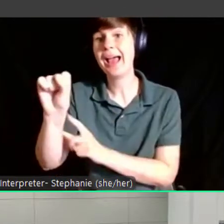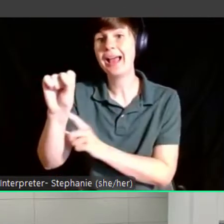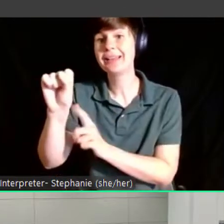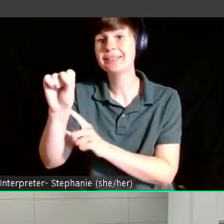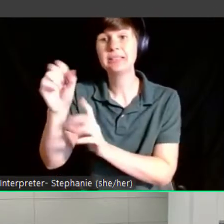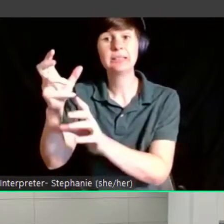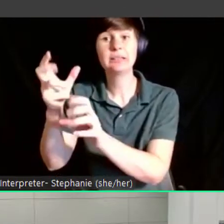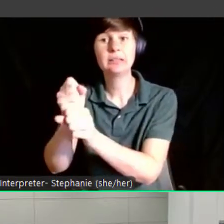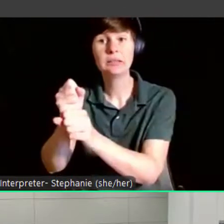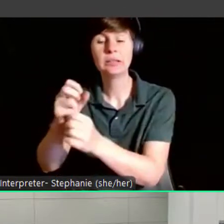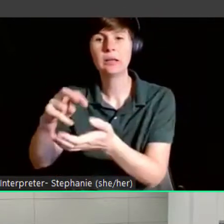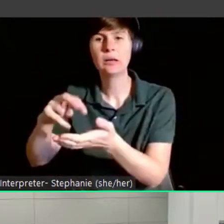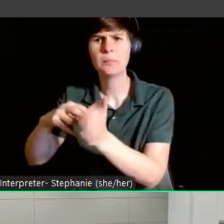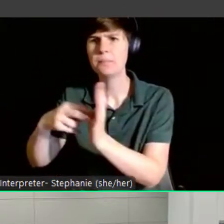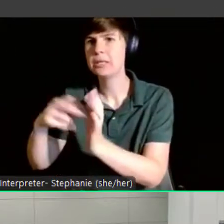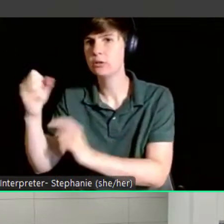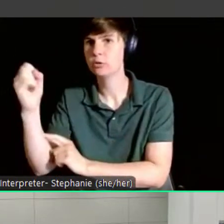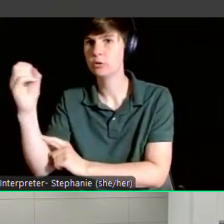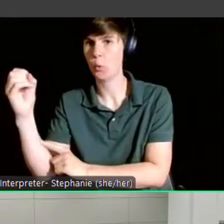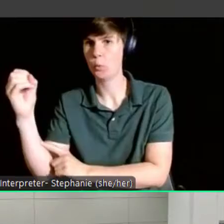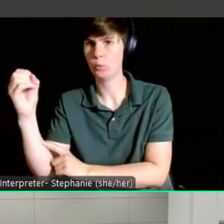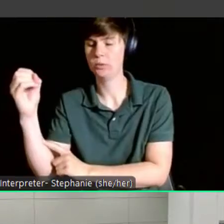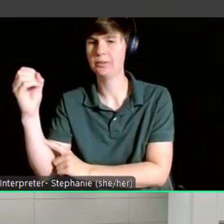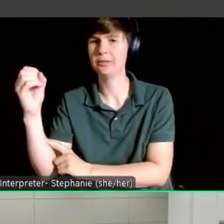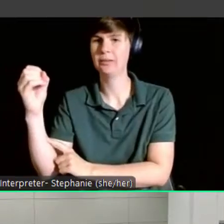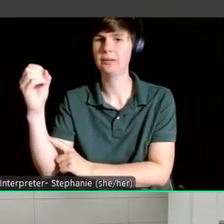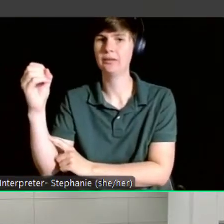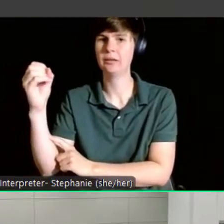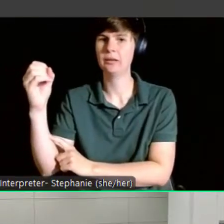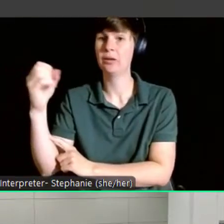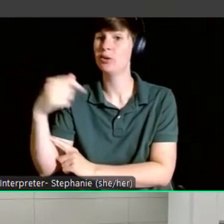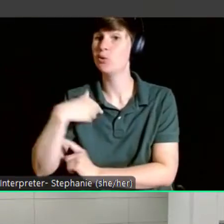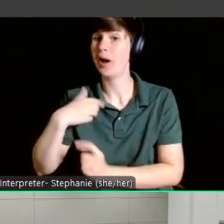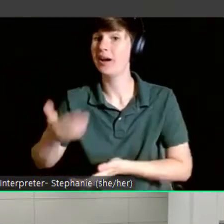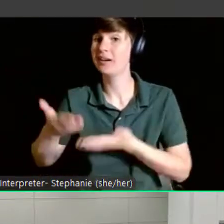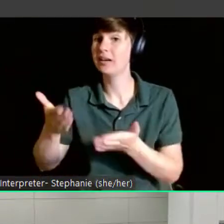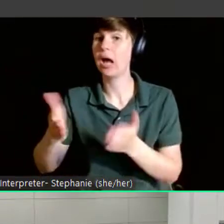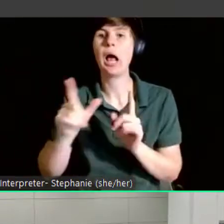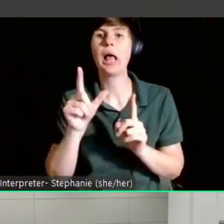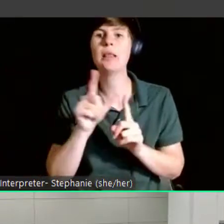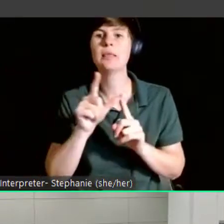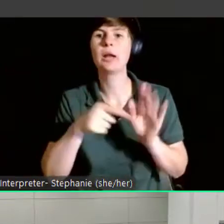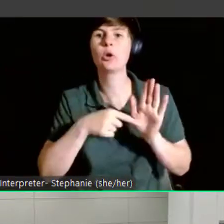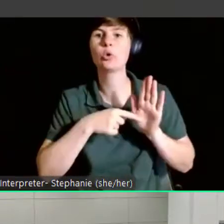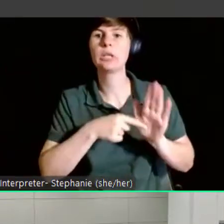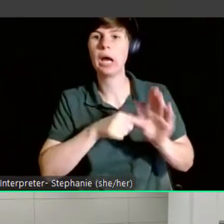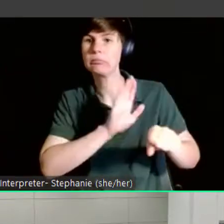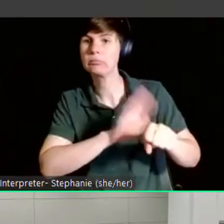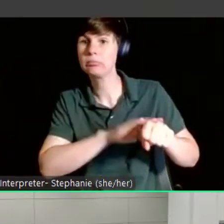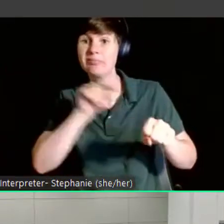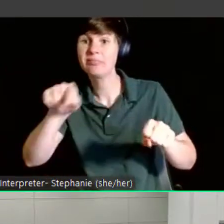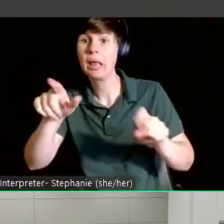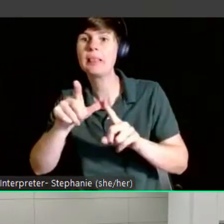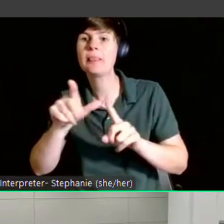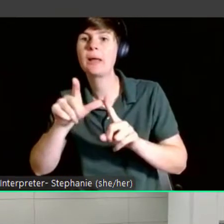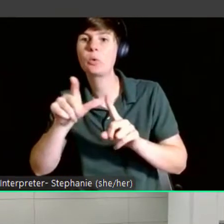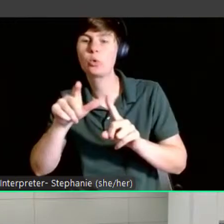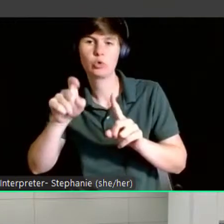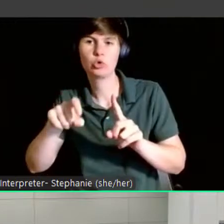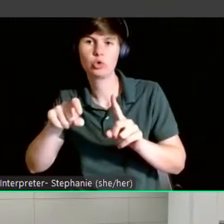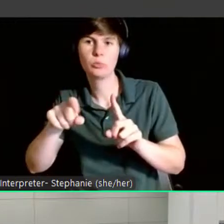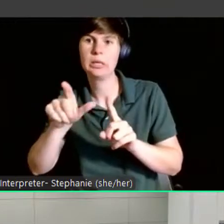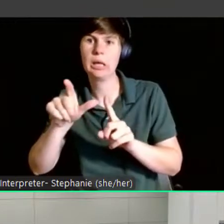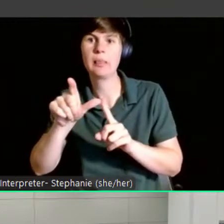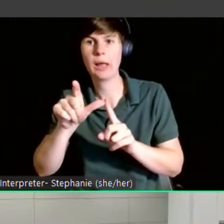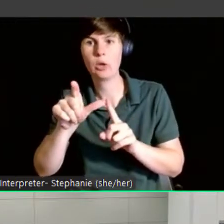so. So I would strongly encourage maybe including a letter sign in there as well to indicate that these are supposed to be abbreviated